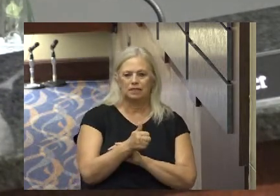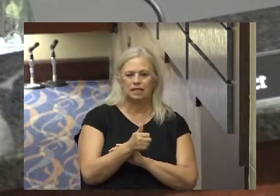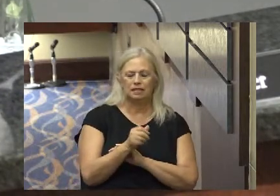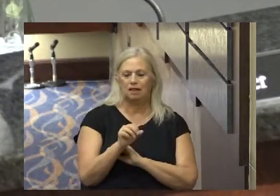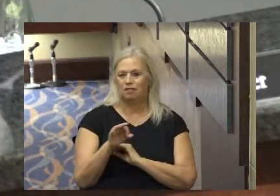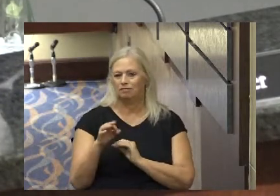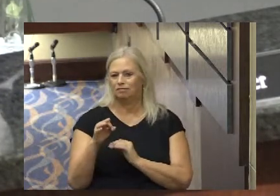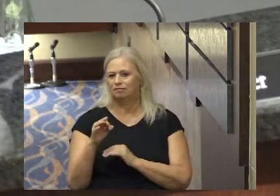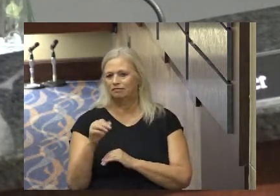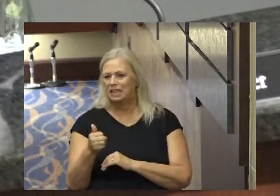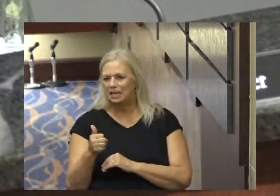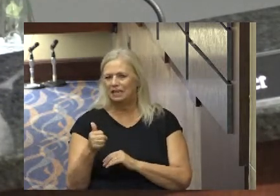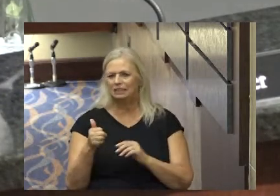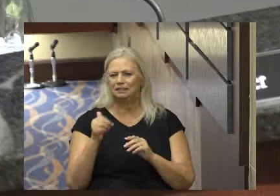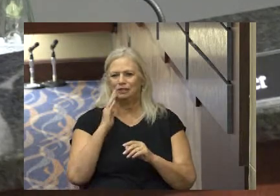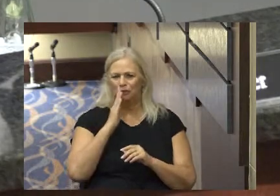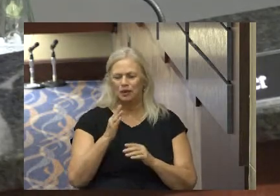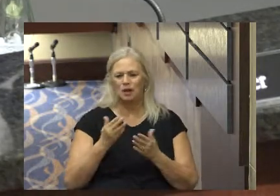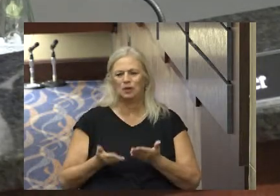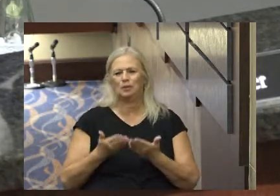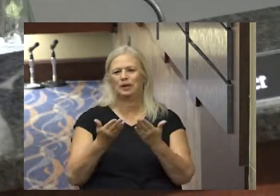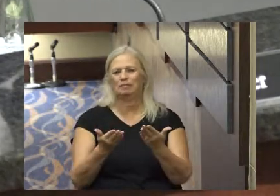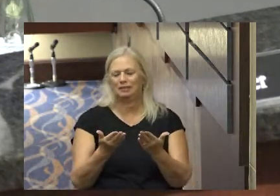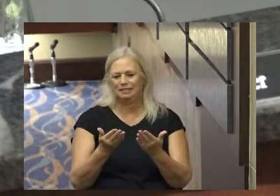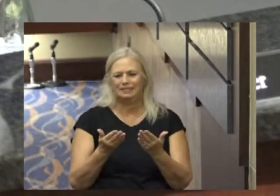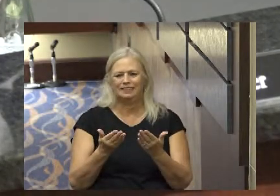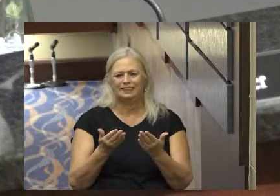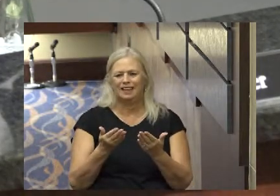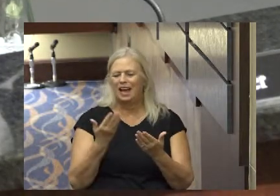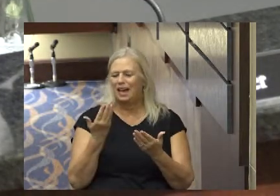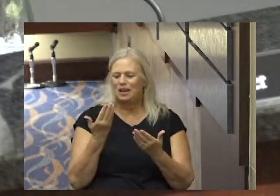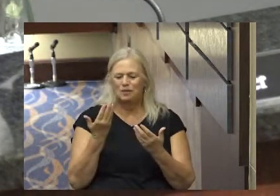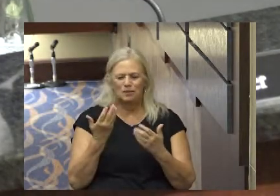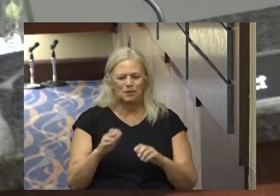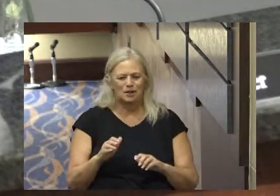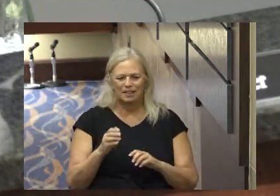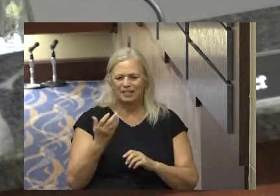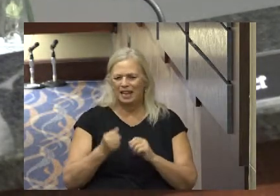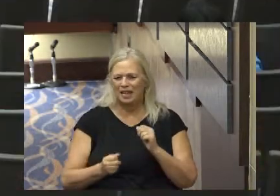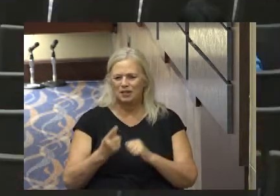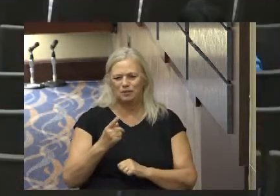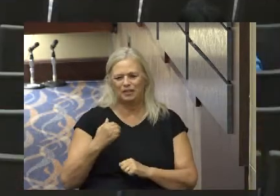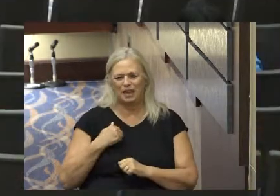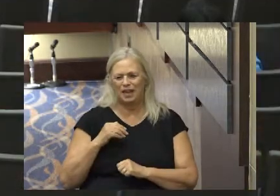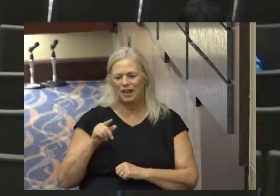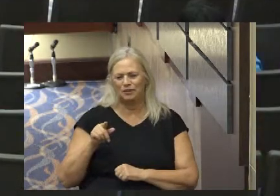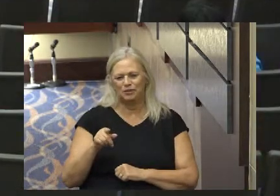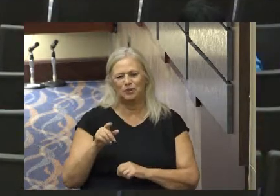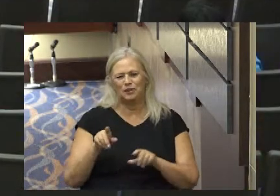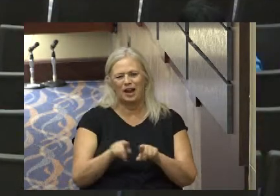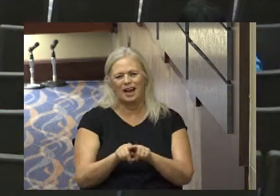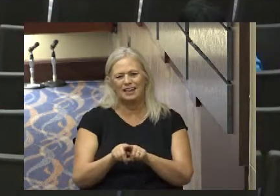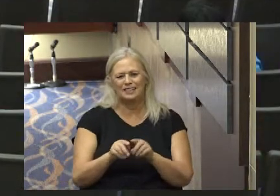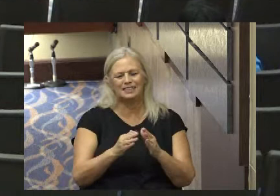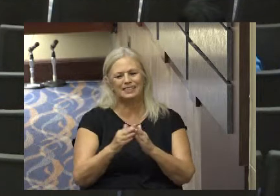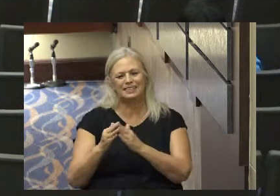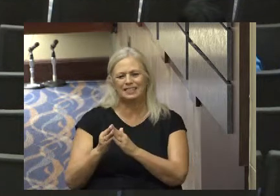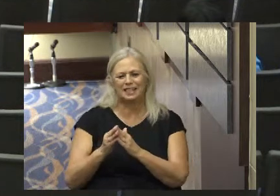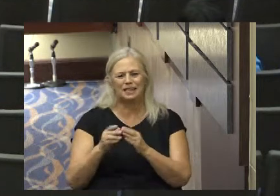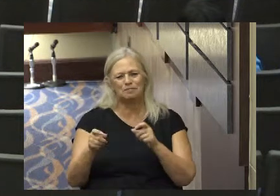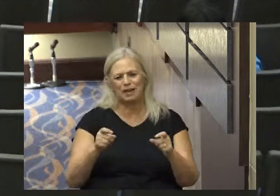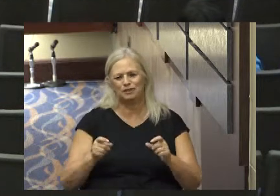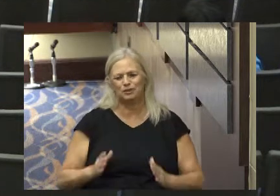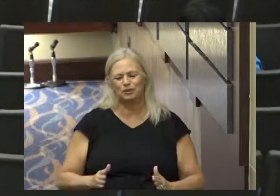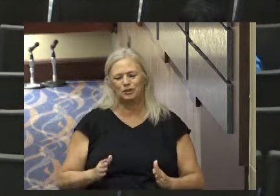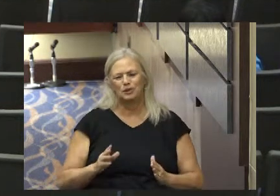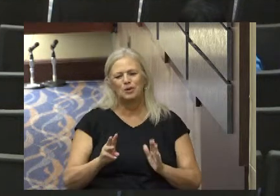recommend. Don't want anyone else to have you as their city manager, but Waco is incredibly lucky to have you. And